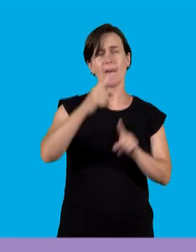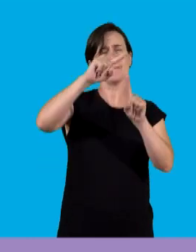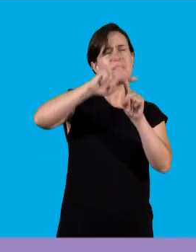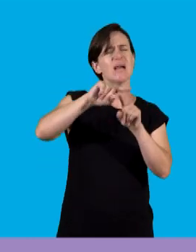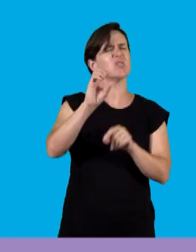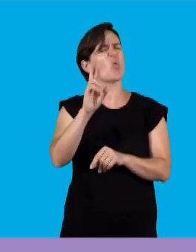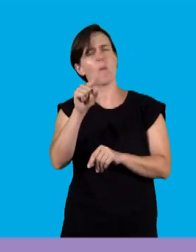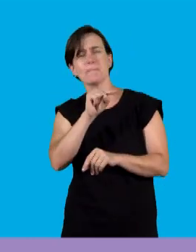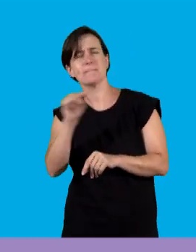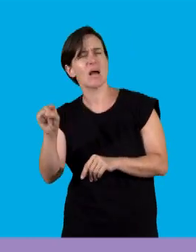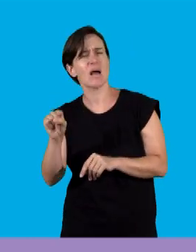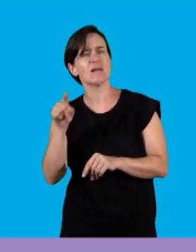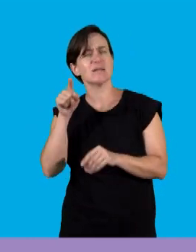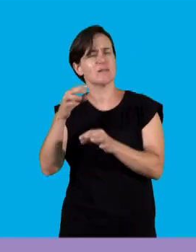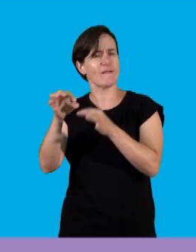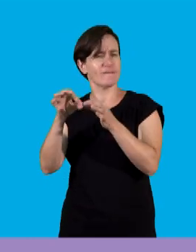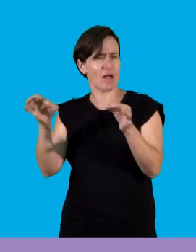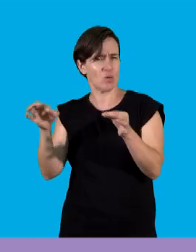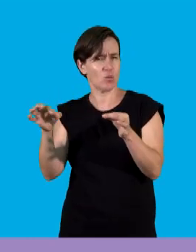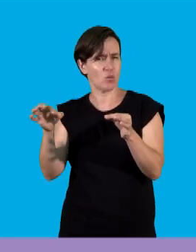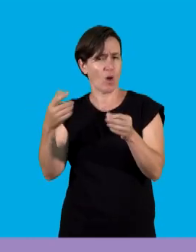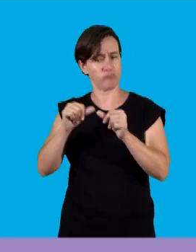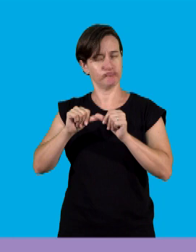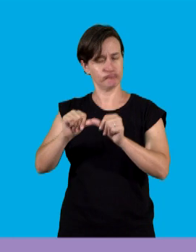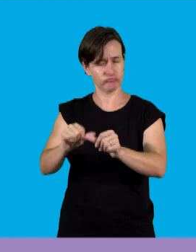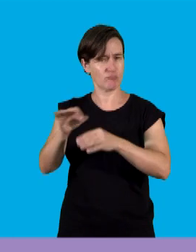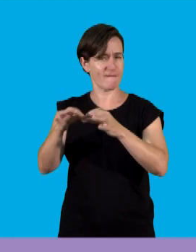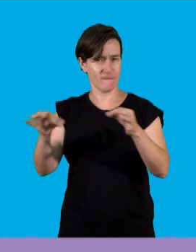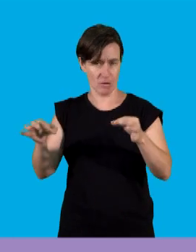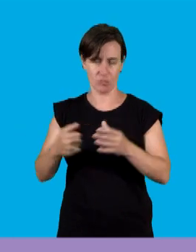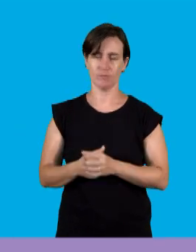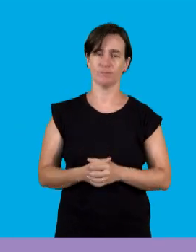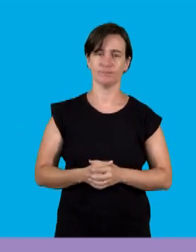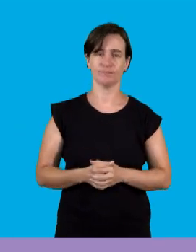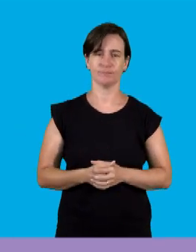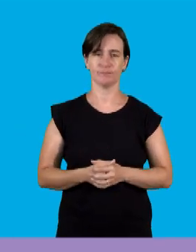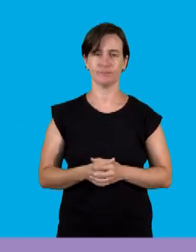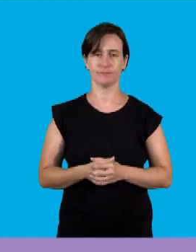or subtract a constant value.